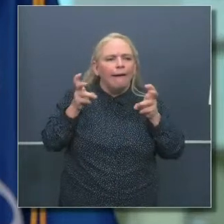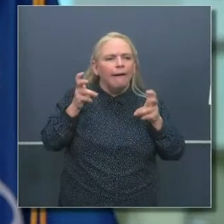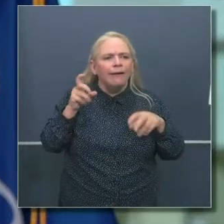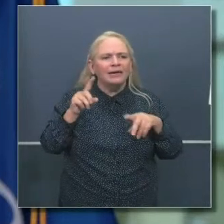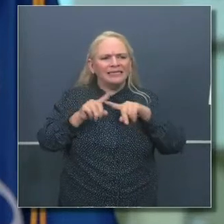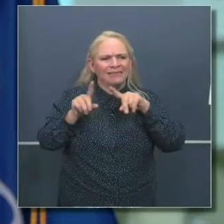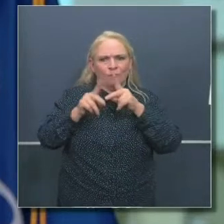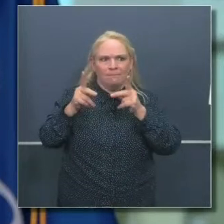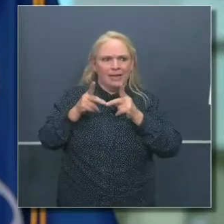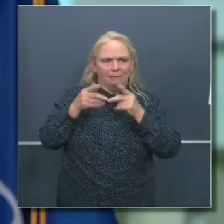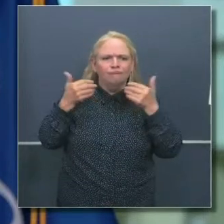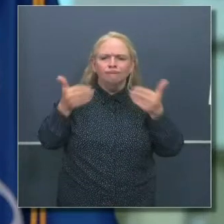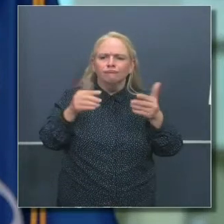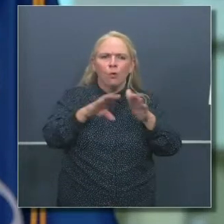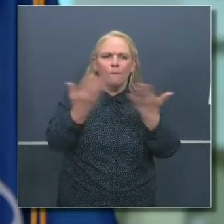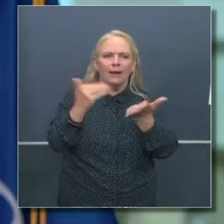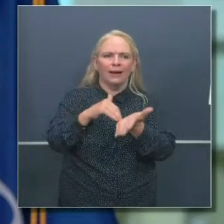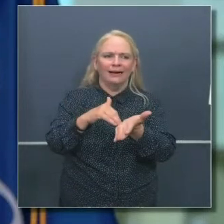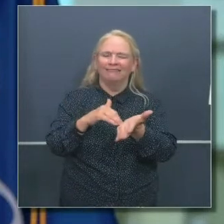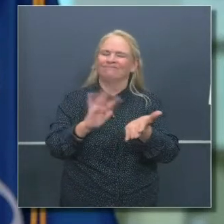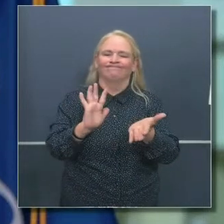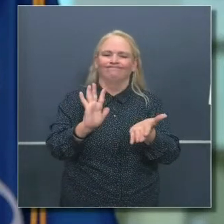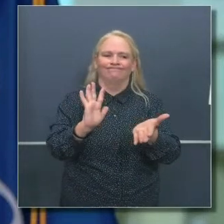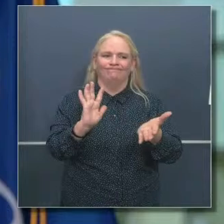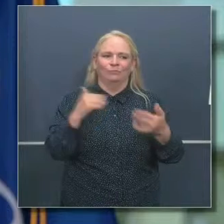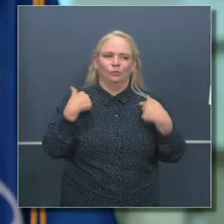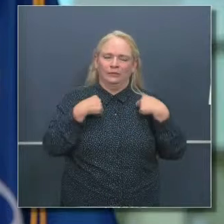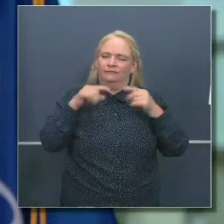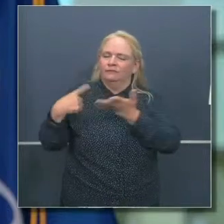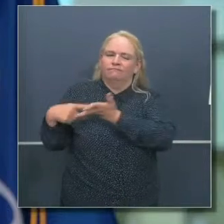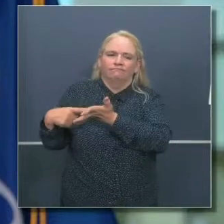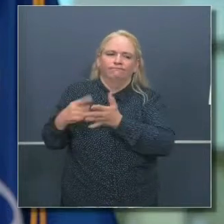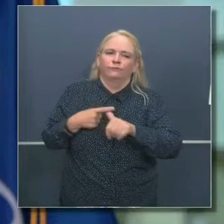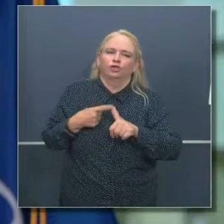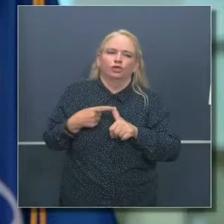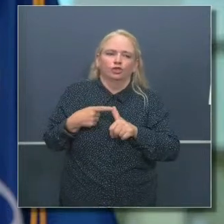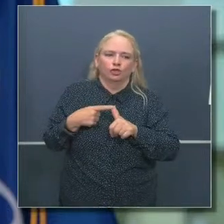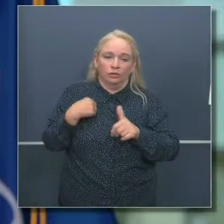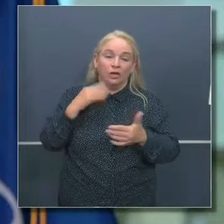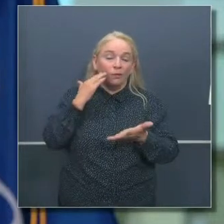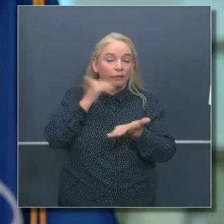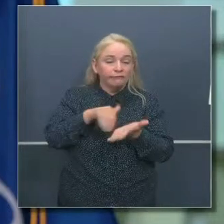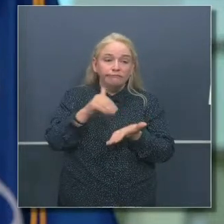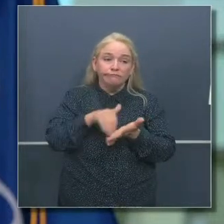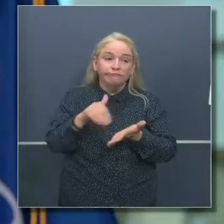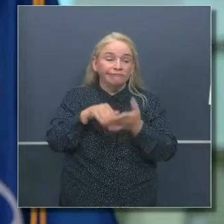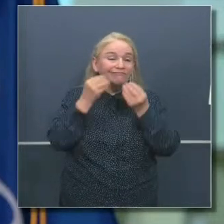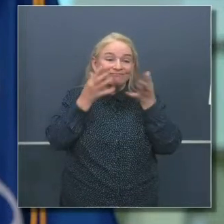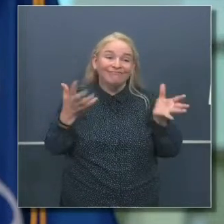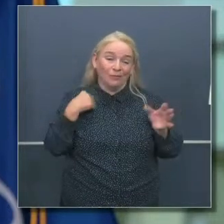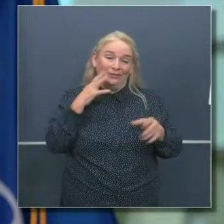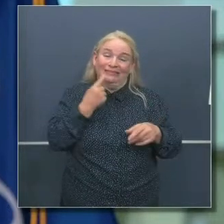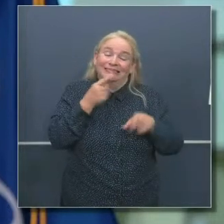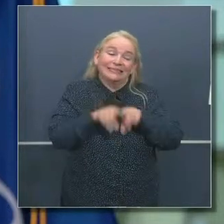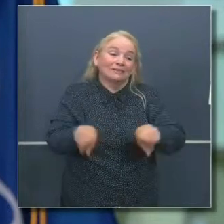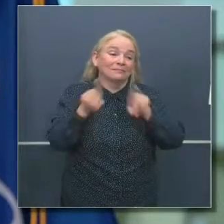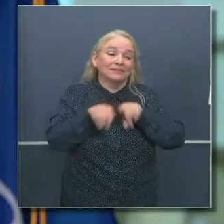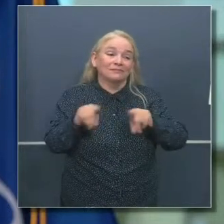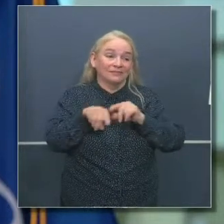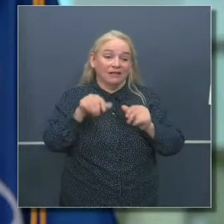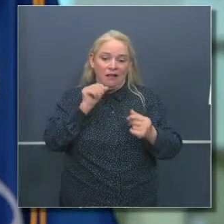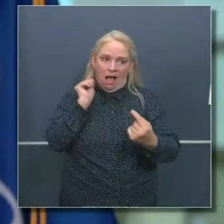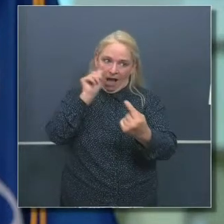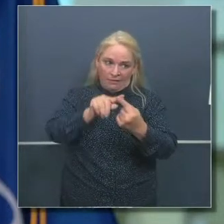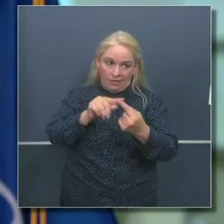education campaign is all about, and that's what you're going to hear from me more and more and more. And so directly in response